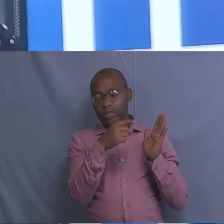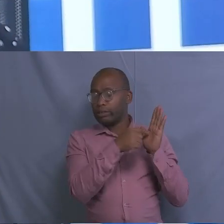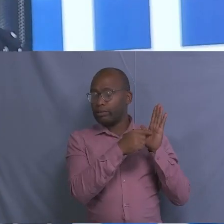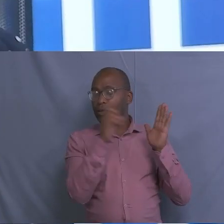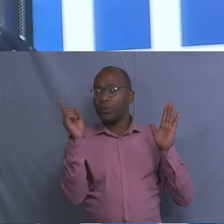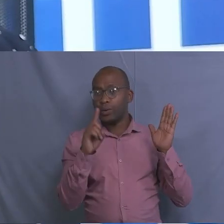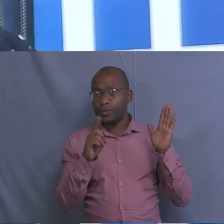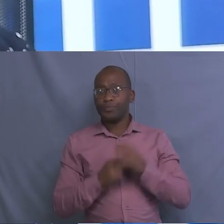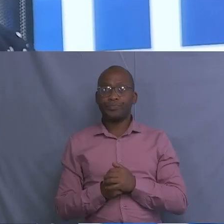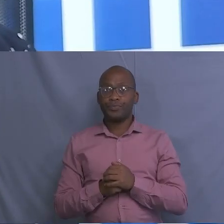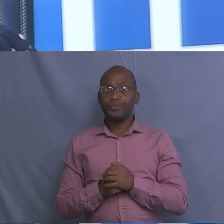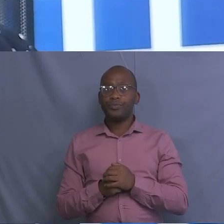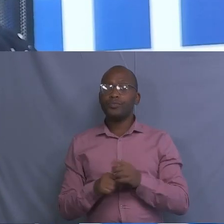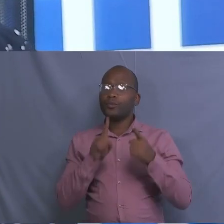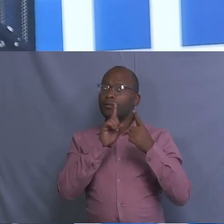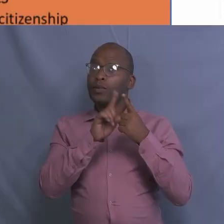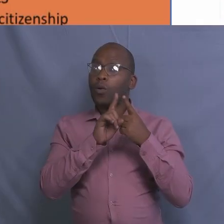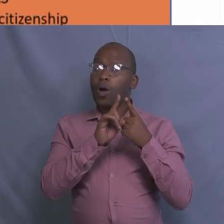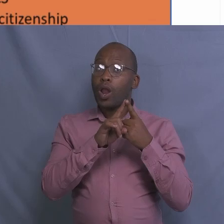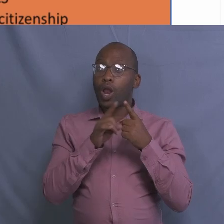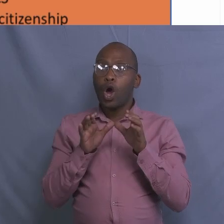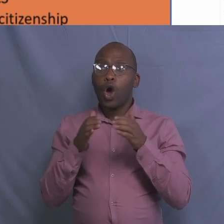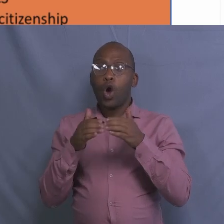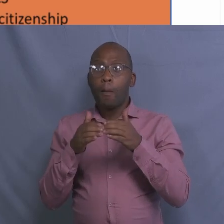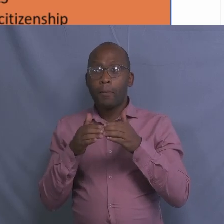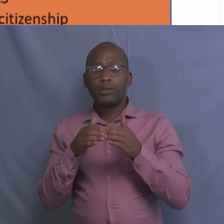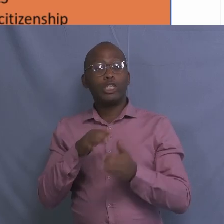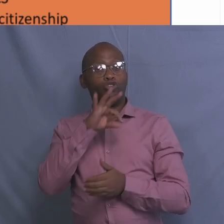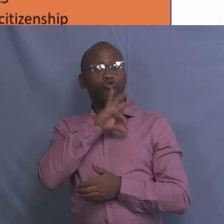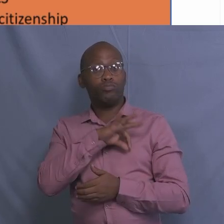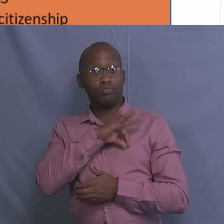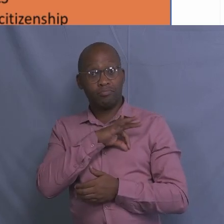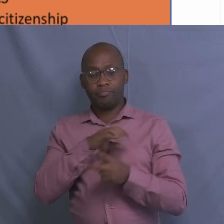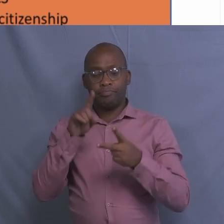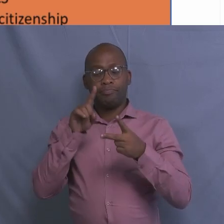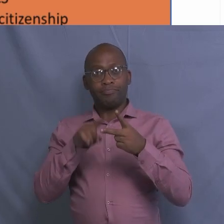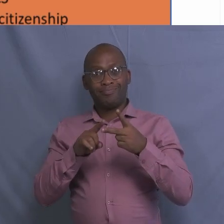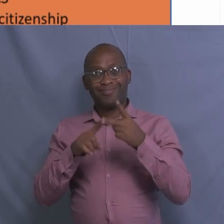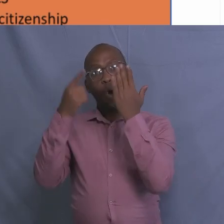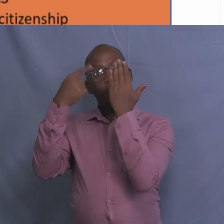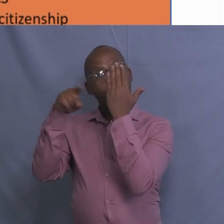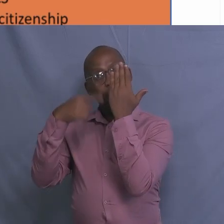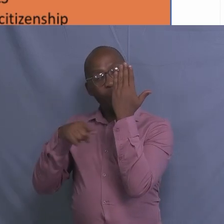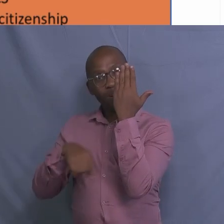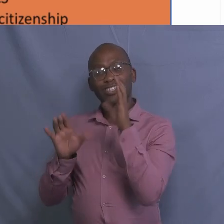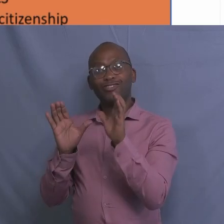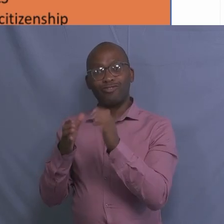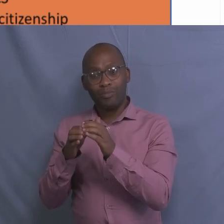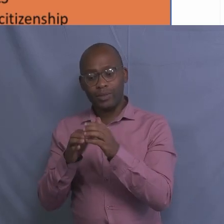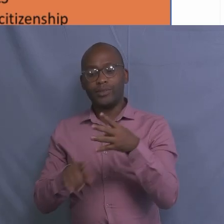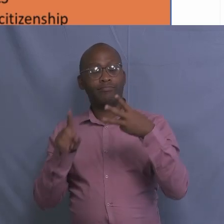is the remunerations committee. Next, you have the audit committee. You also have the